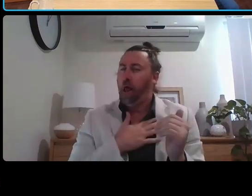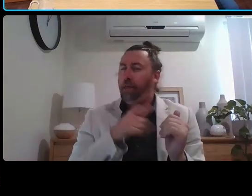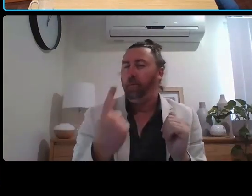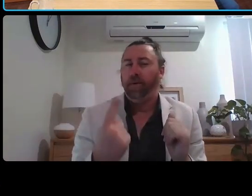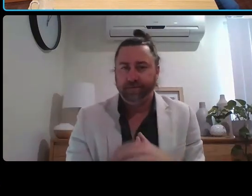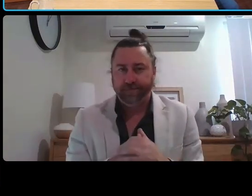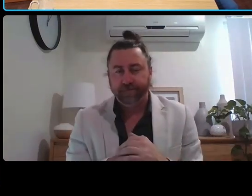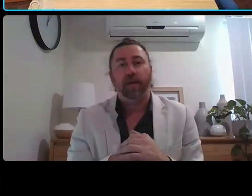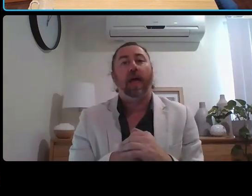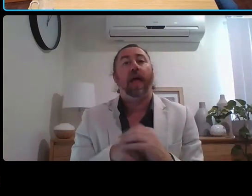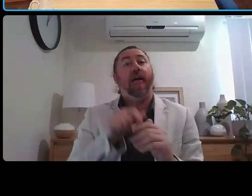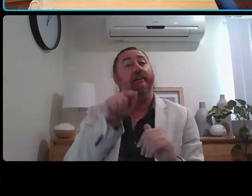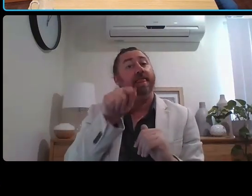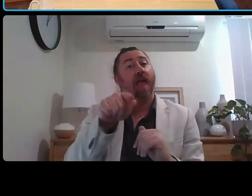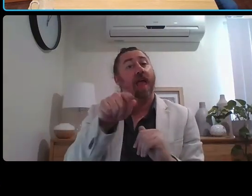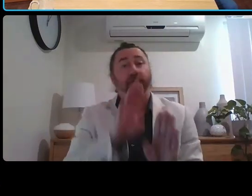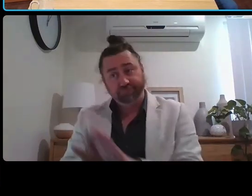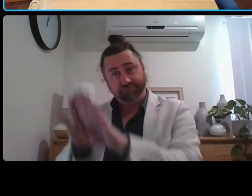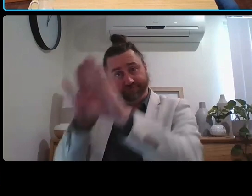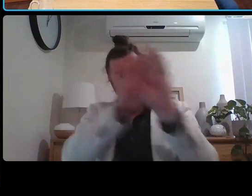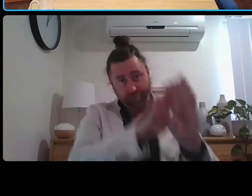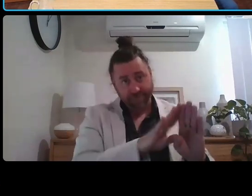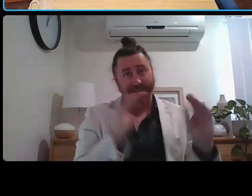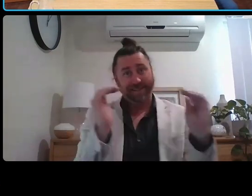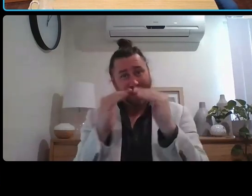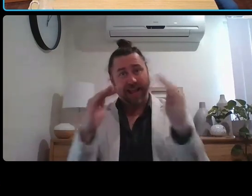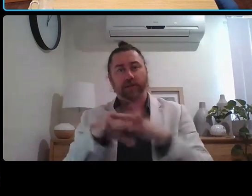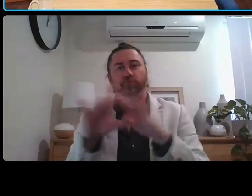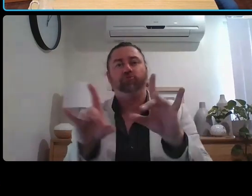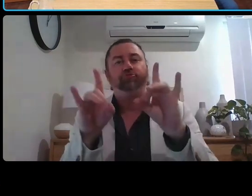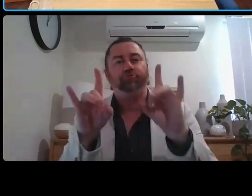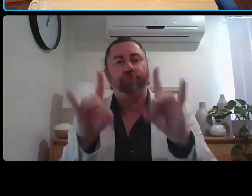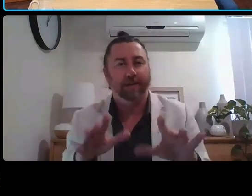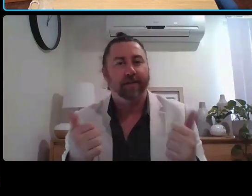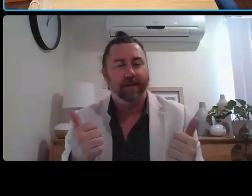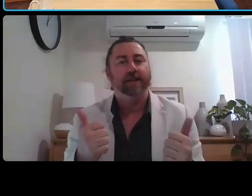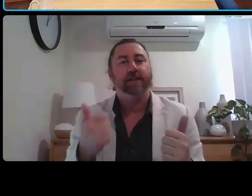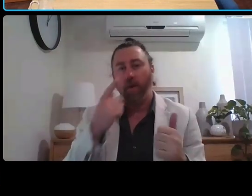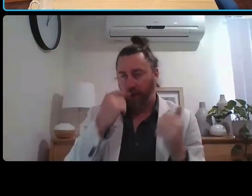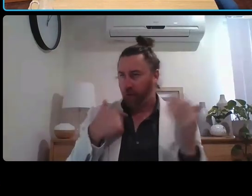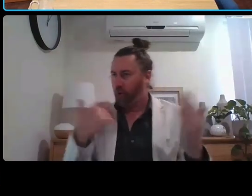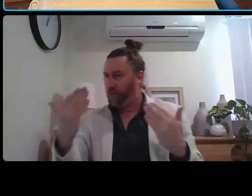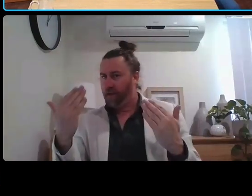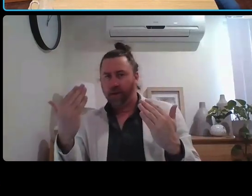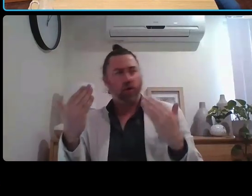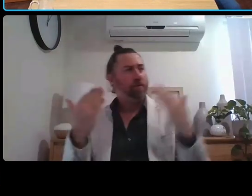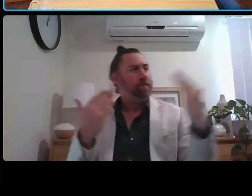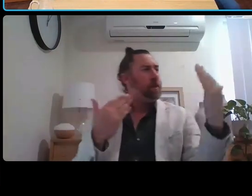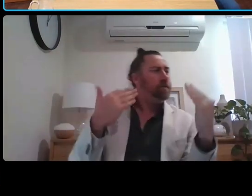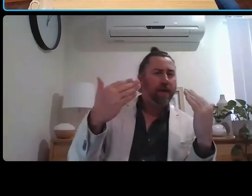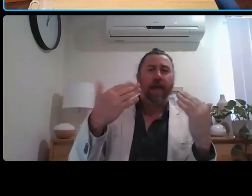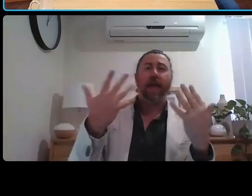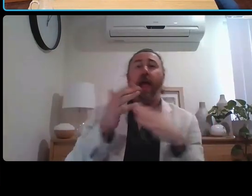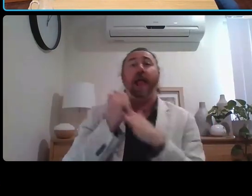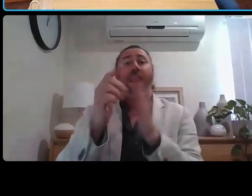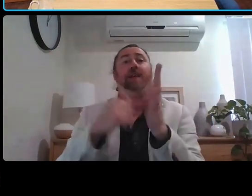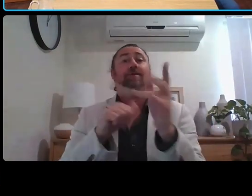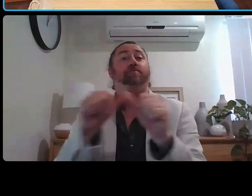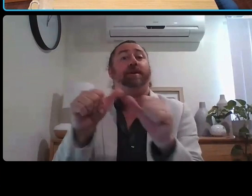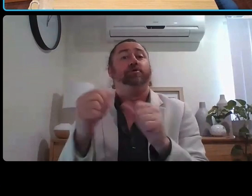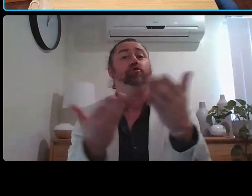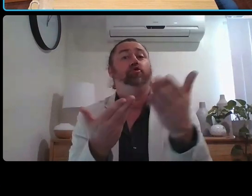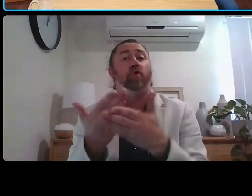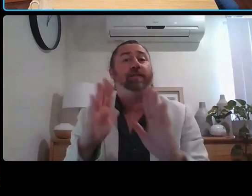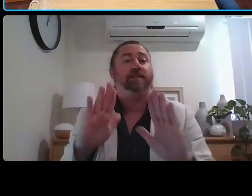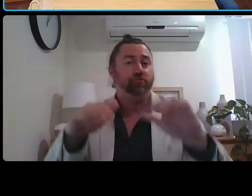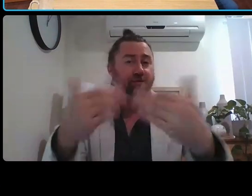nationally consistent quality measures to monitor, compare and improve services and deliver high quality care to older Australians. And Star